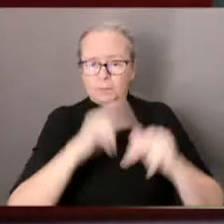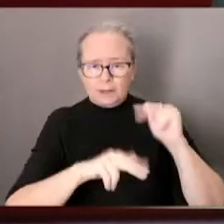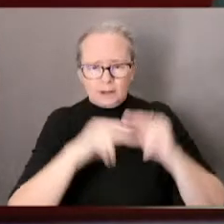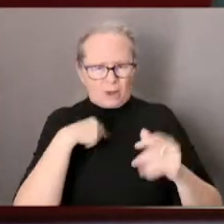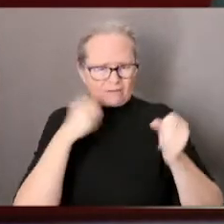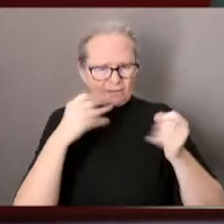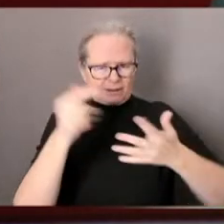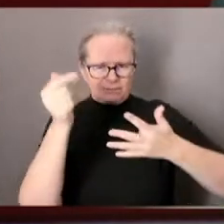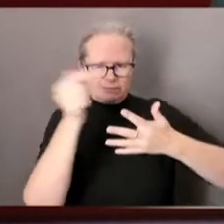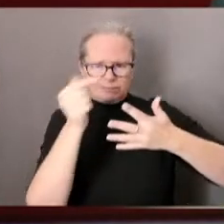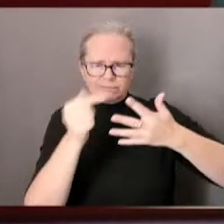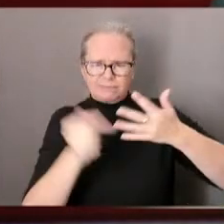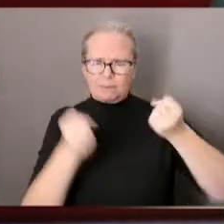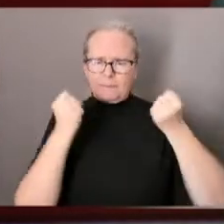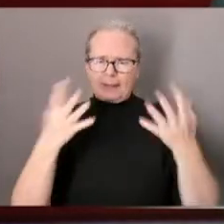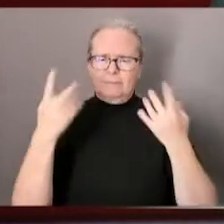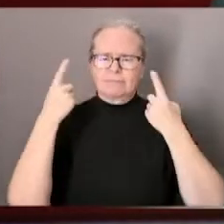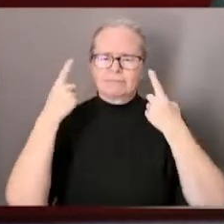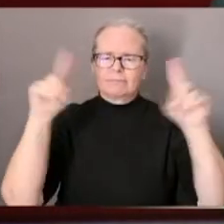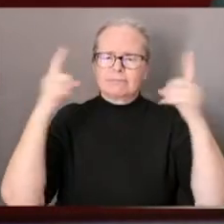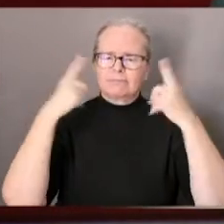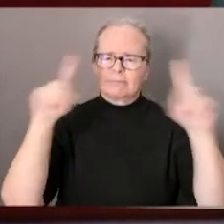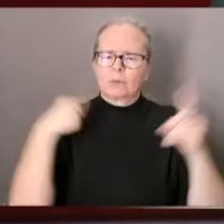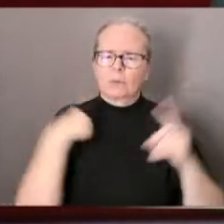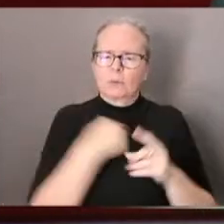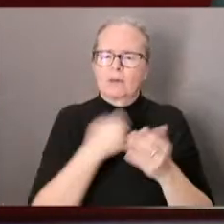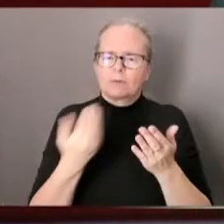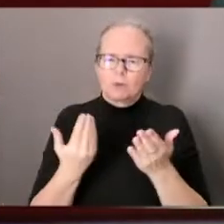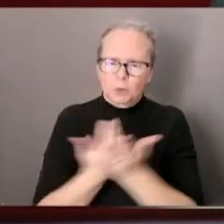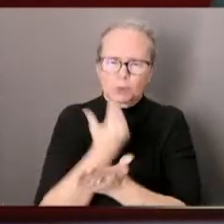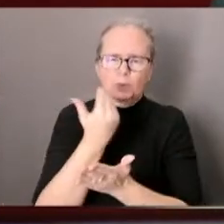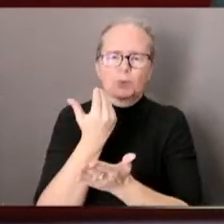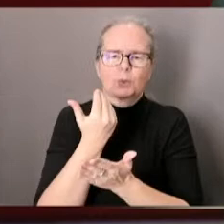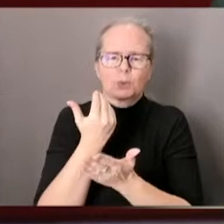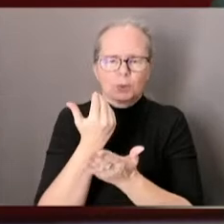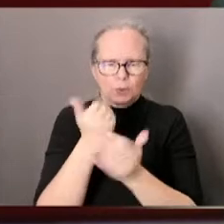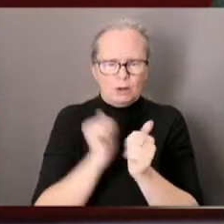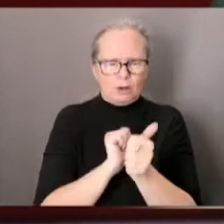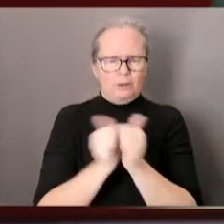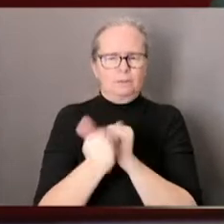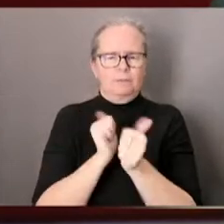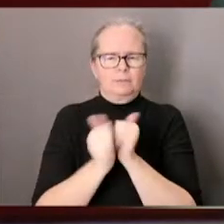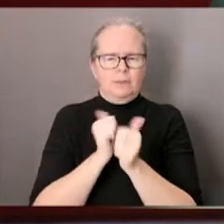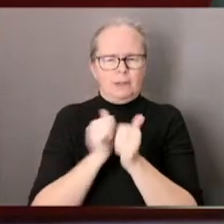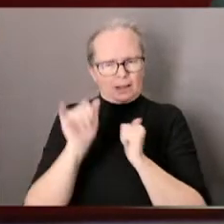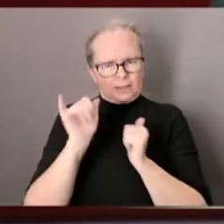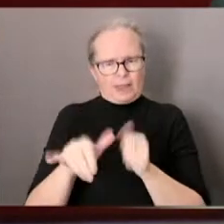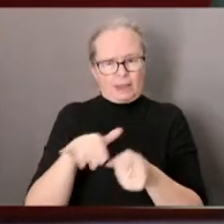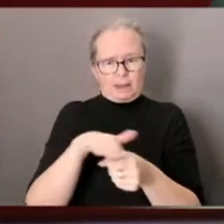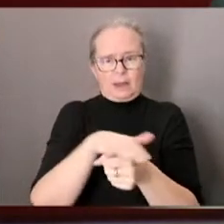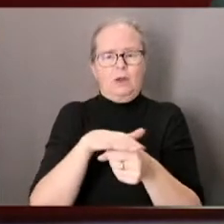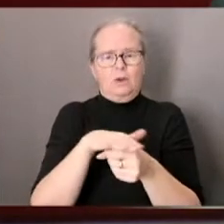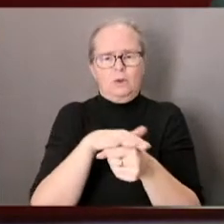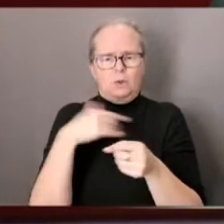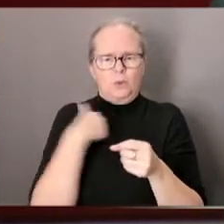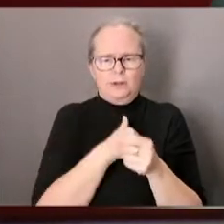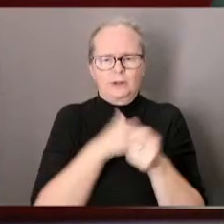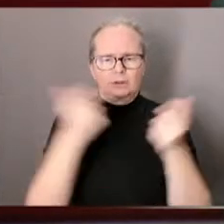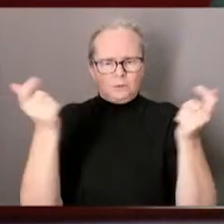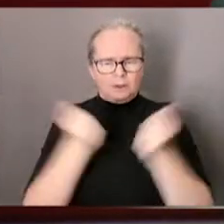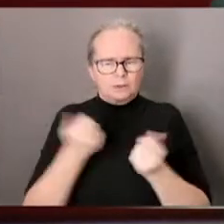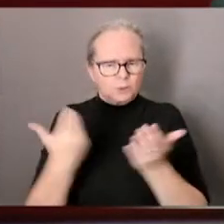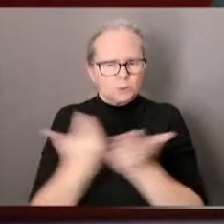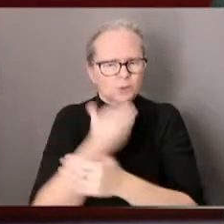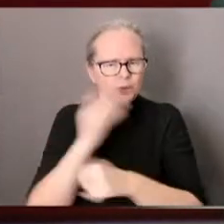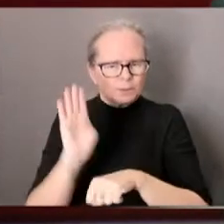building school and baseball diamonds all in the hamlet of Langdon we attracted new businesses creating thousands of jobs with state-of-the-art facilities such